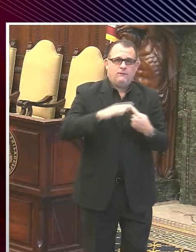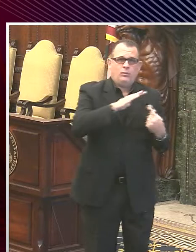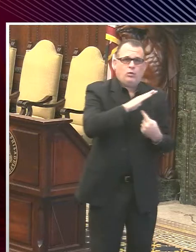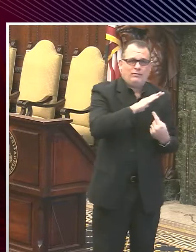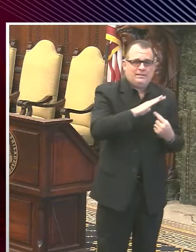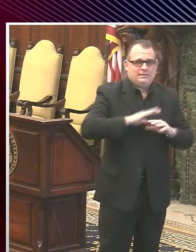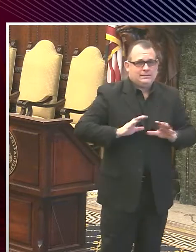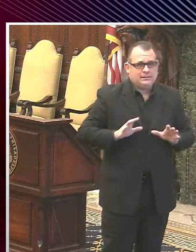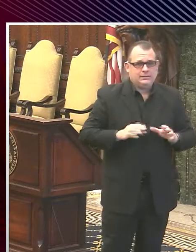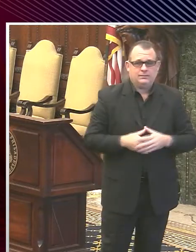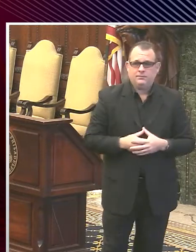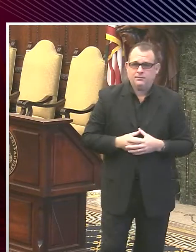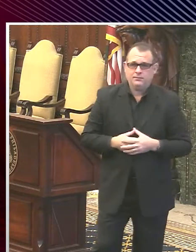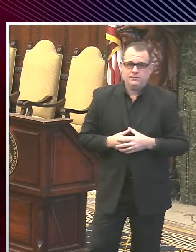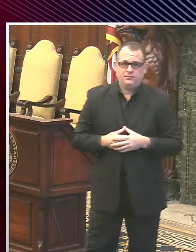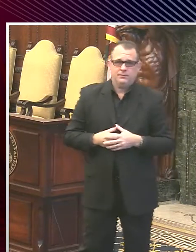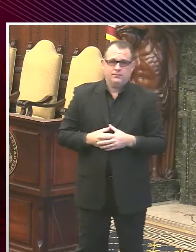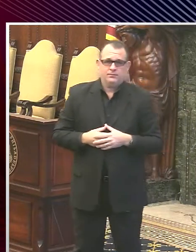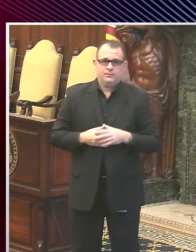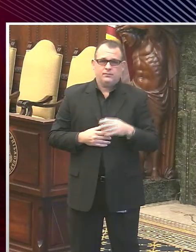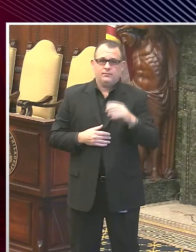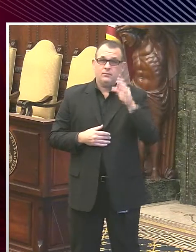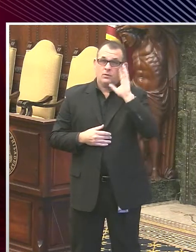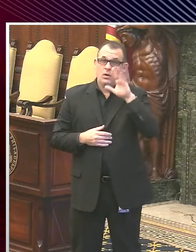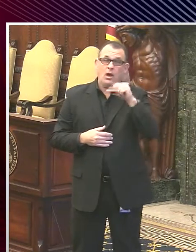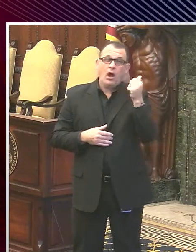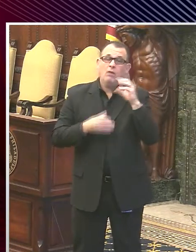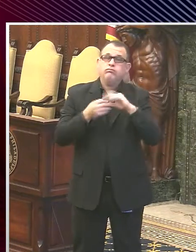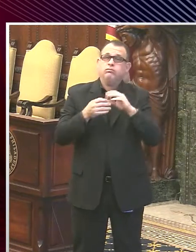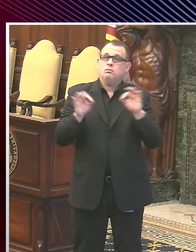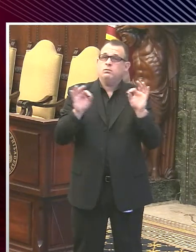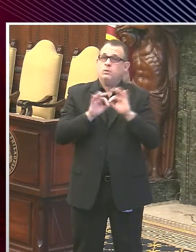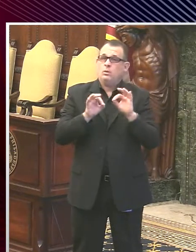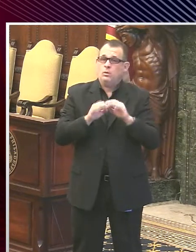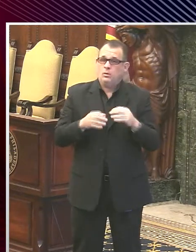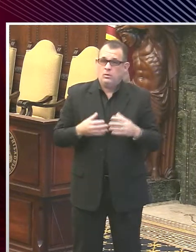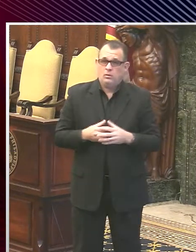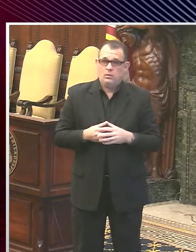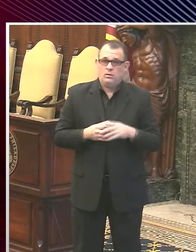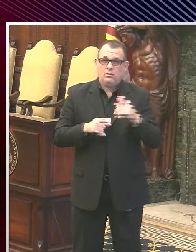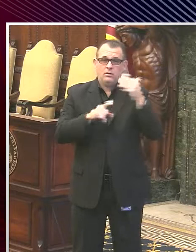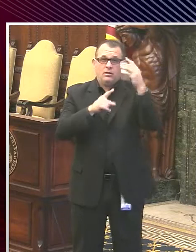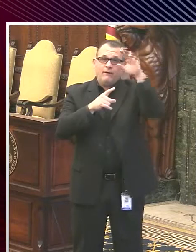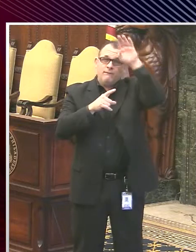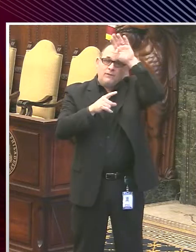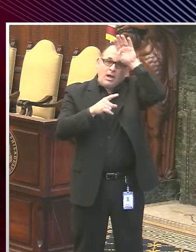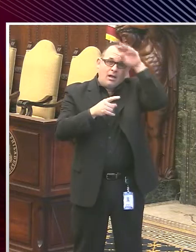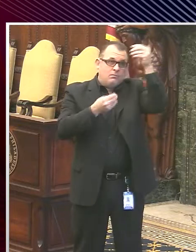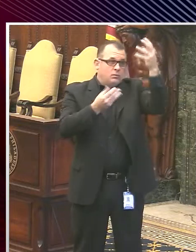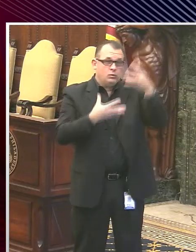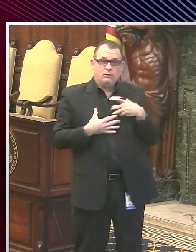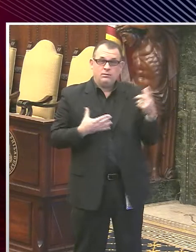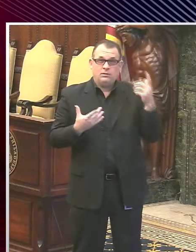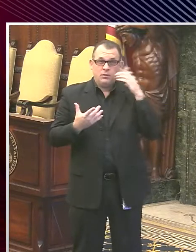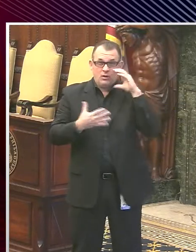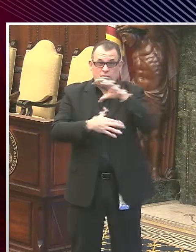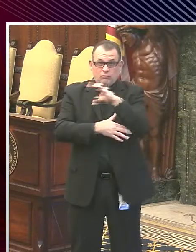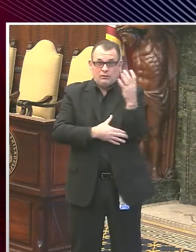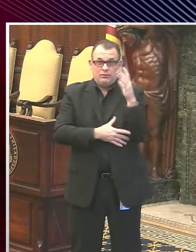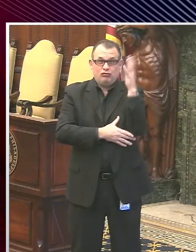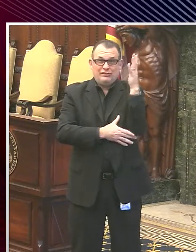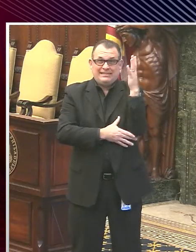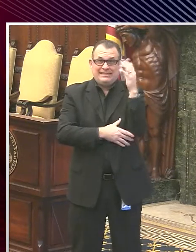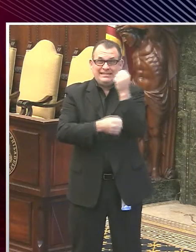topic, I want to reinforce a message our fire department shared this afternoon at their Christmas tree safety tips